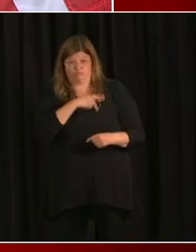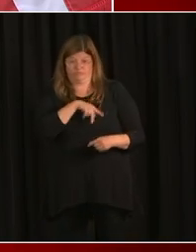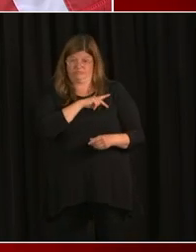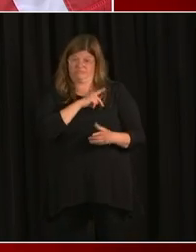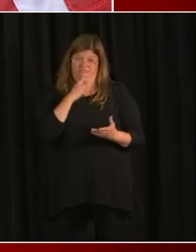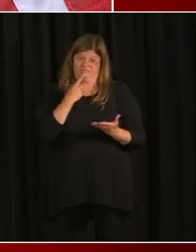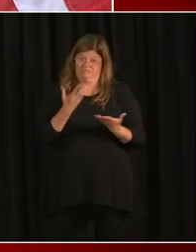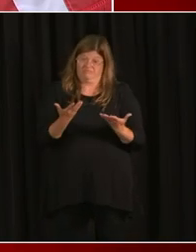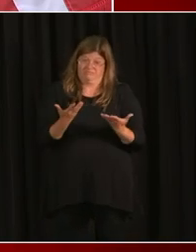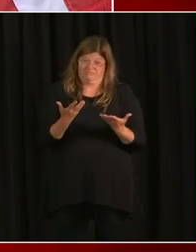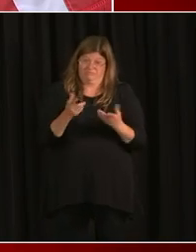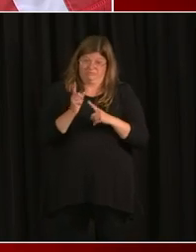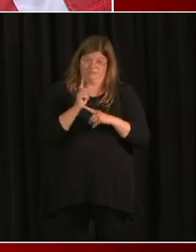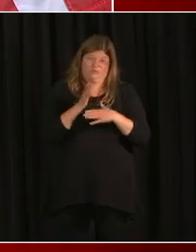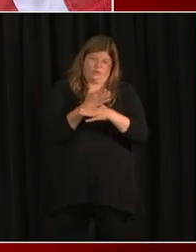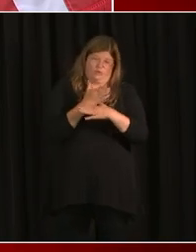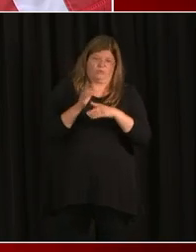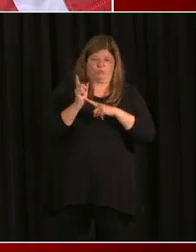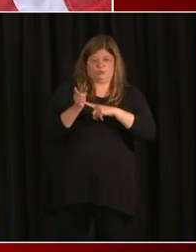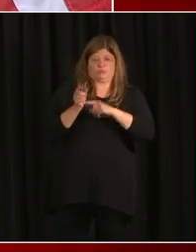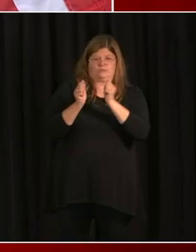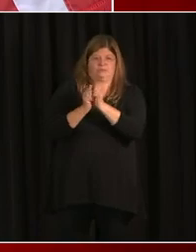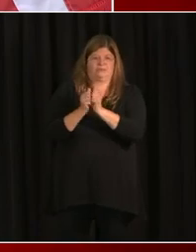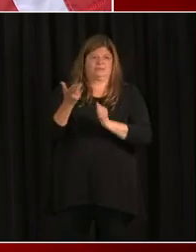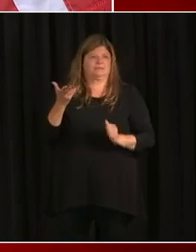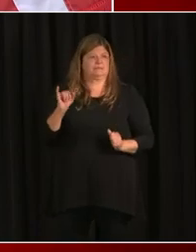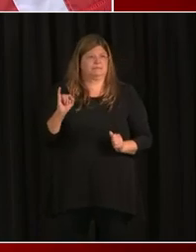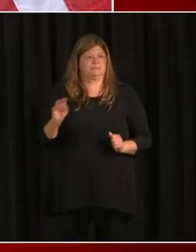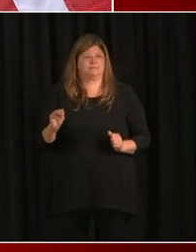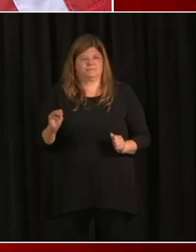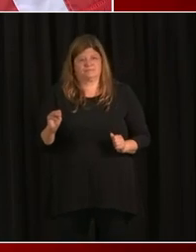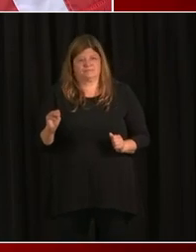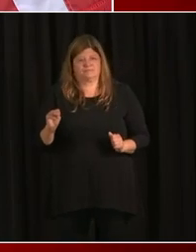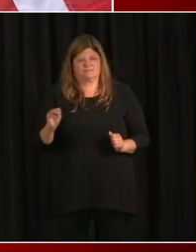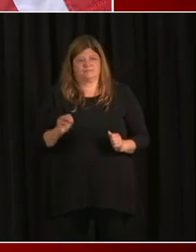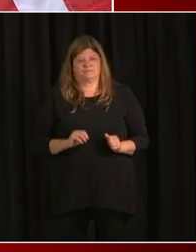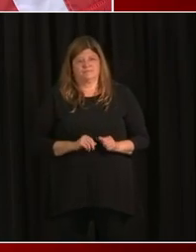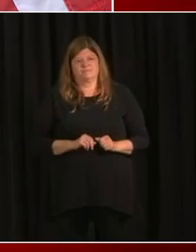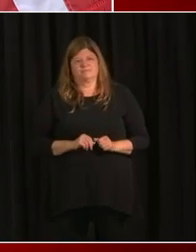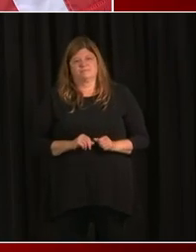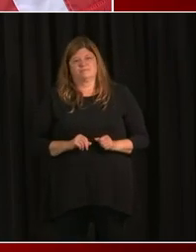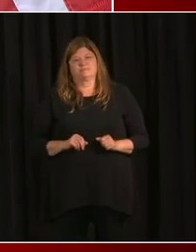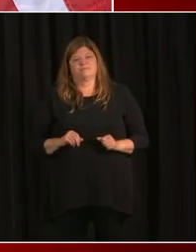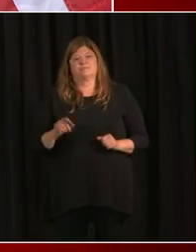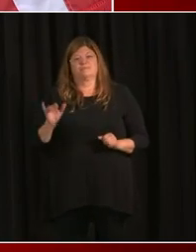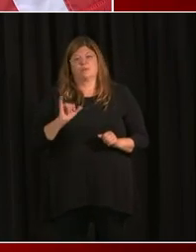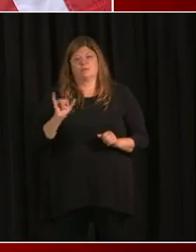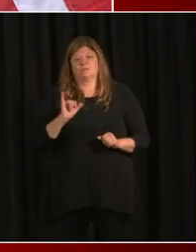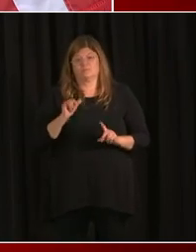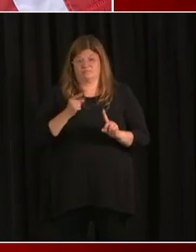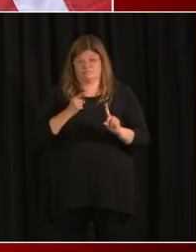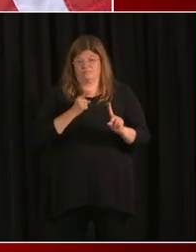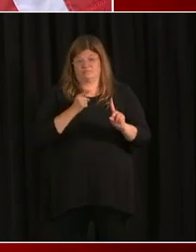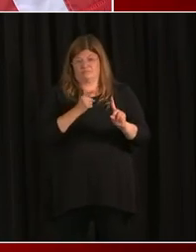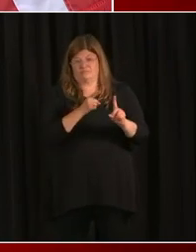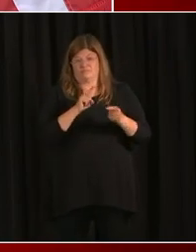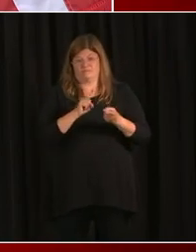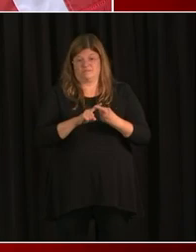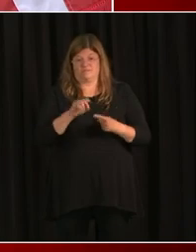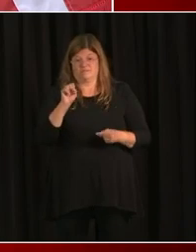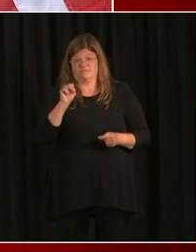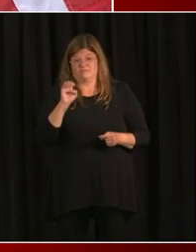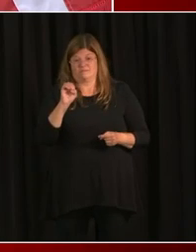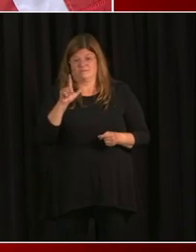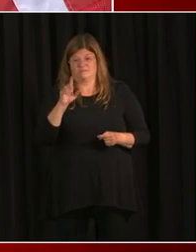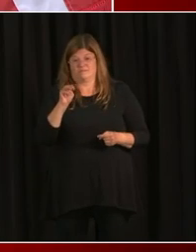got to share that moment with him, as well as a pilgrimage to Selma, which was also very powerful for us and a